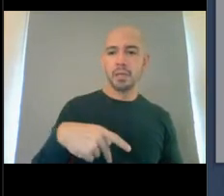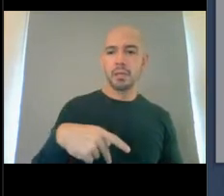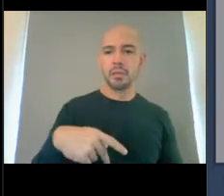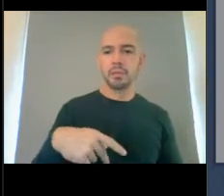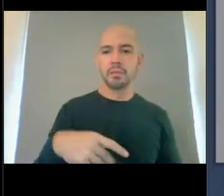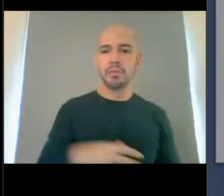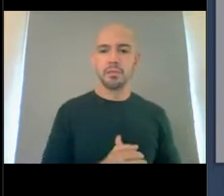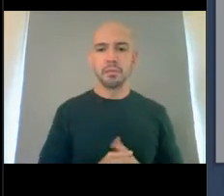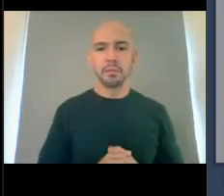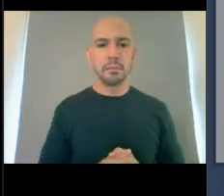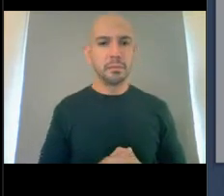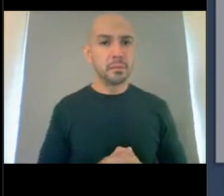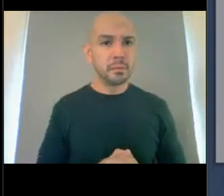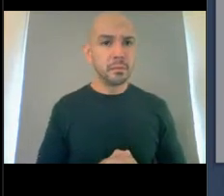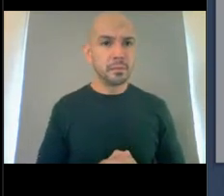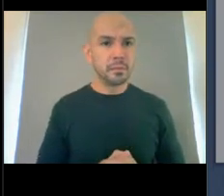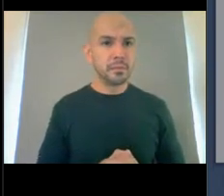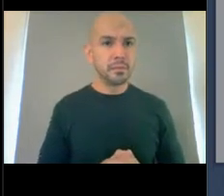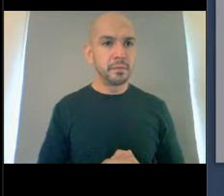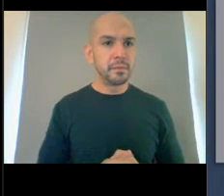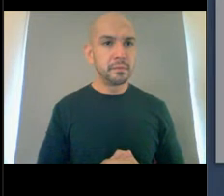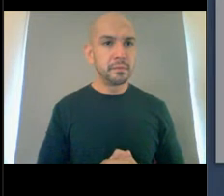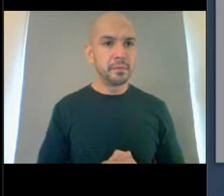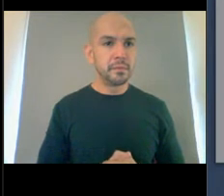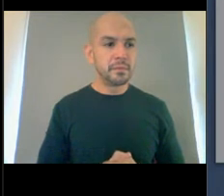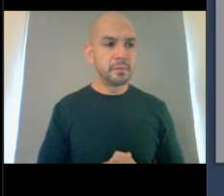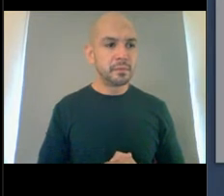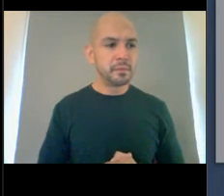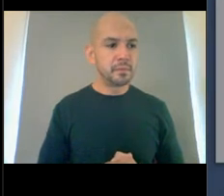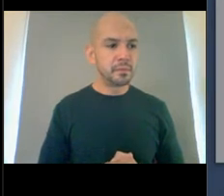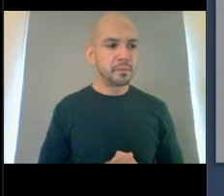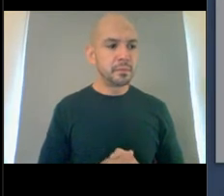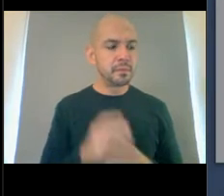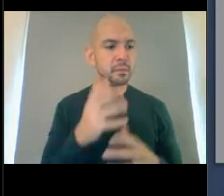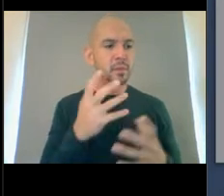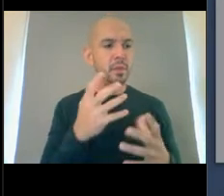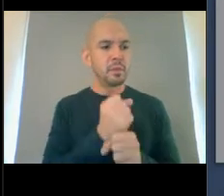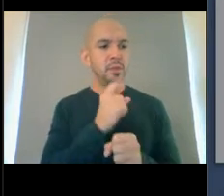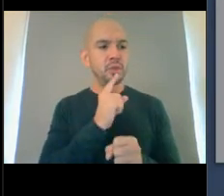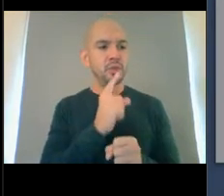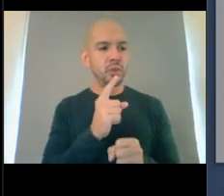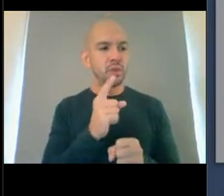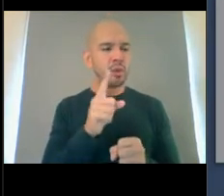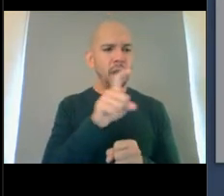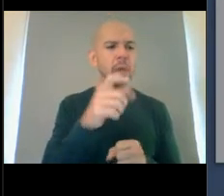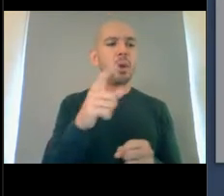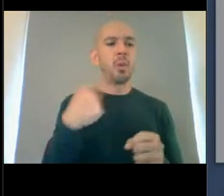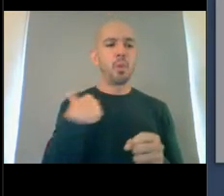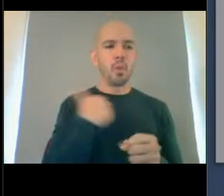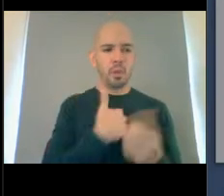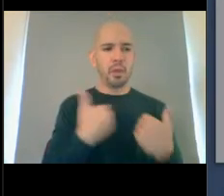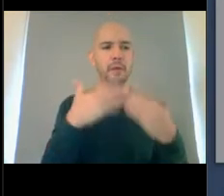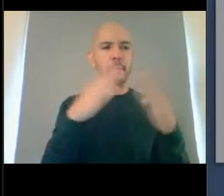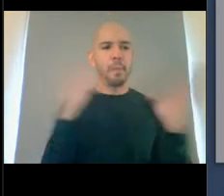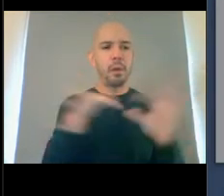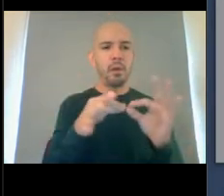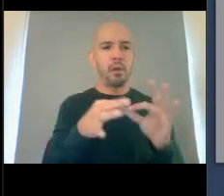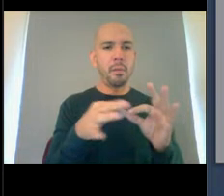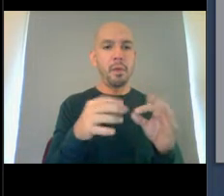now do we have a comment yes thank you again we do have public comment at this time uh at first i'd like to call